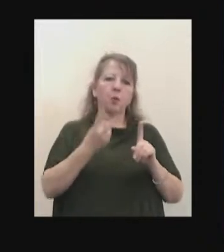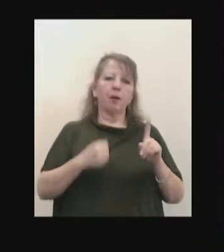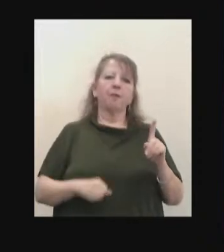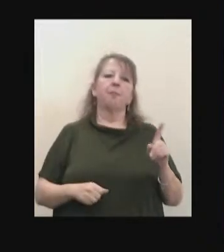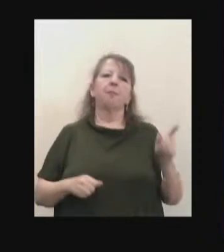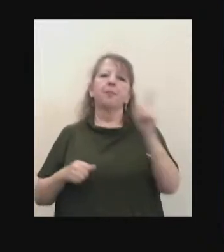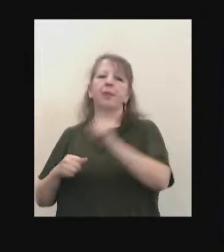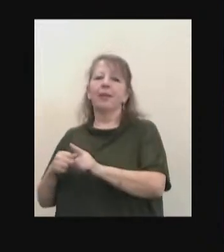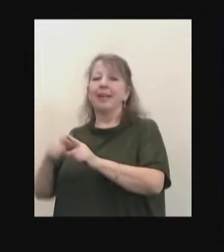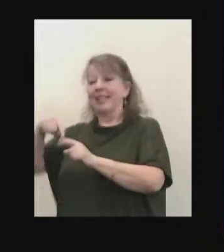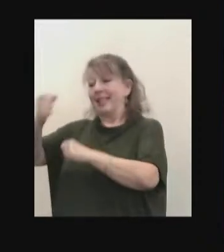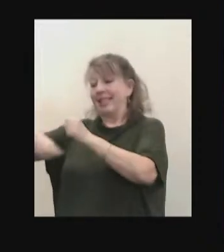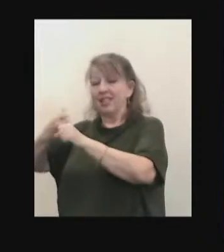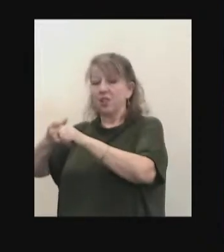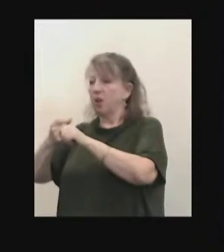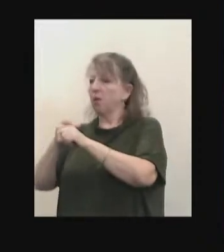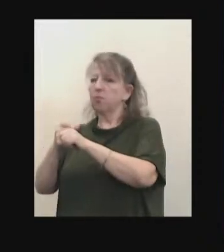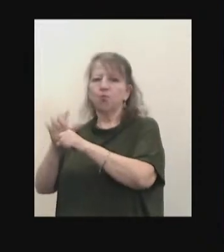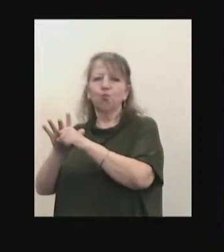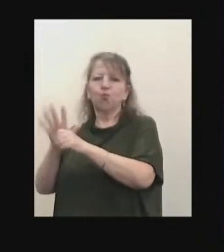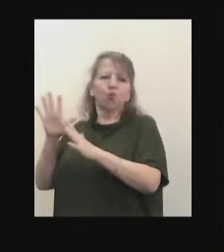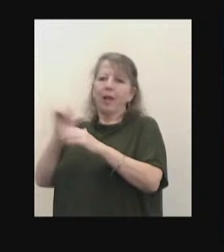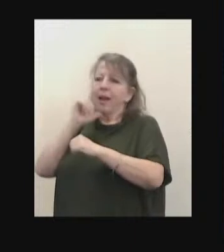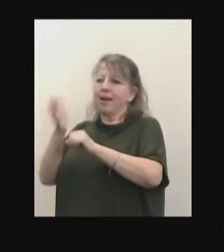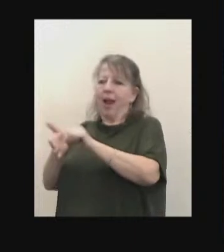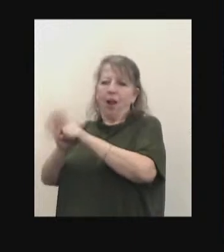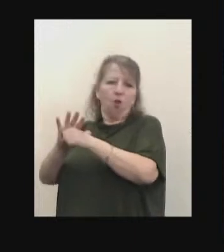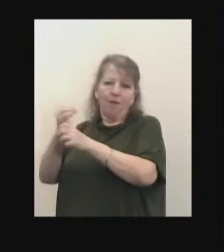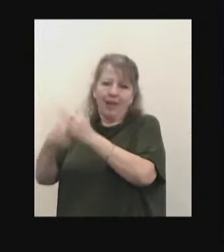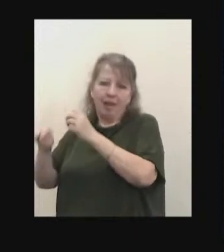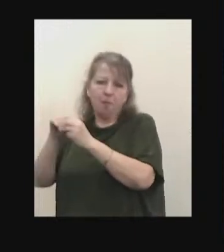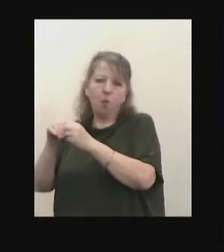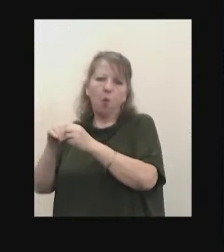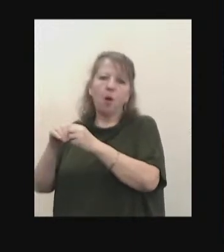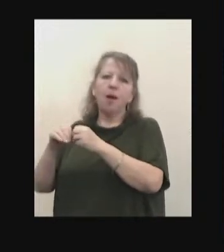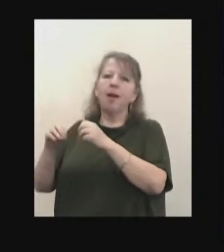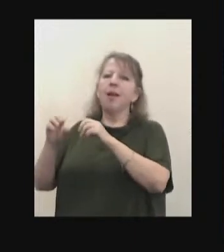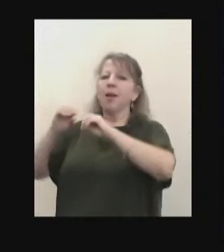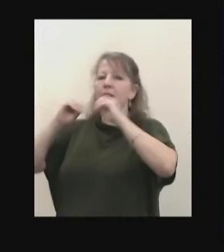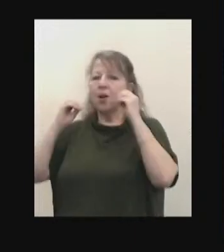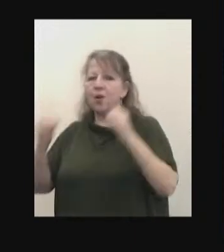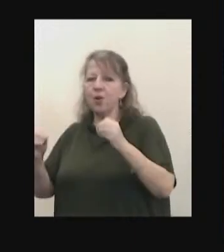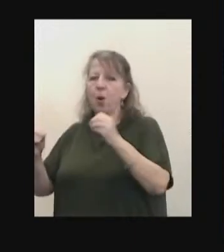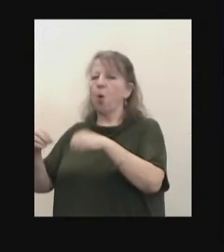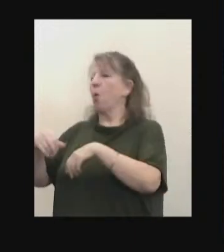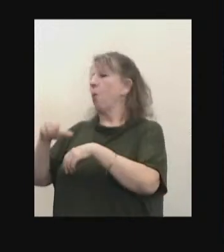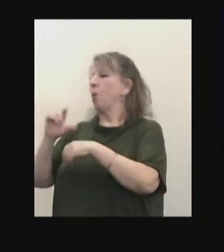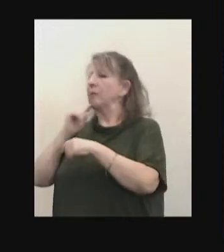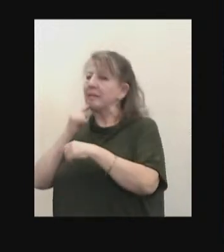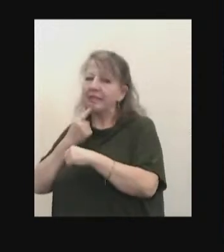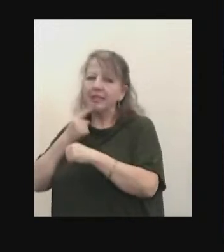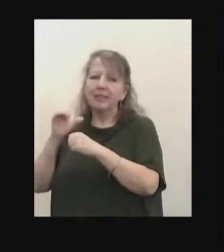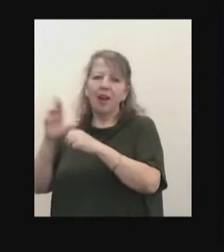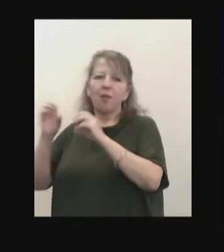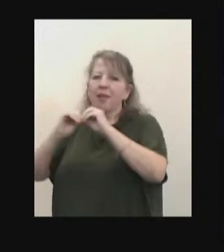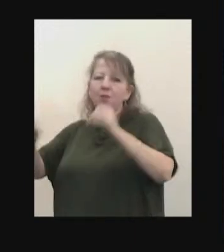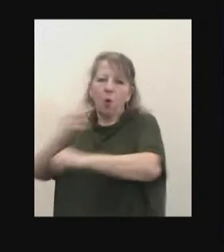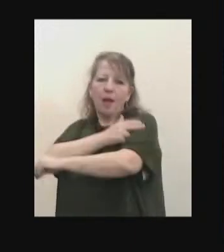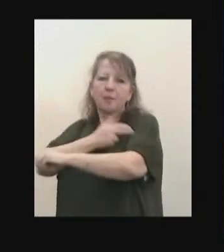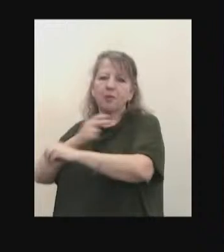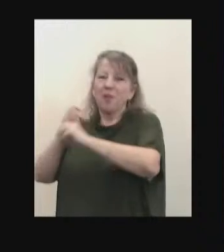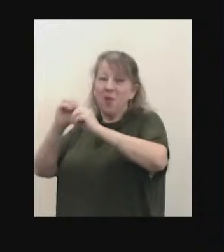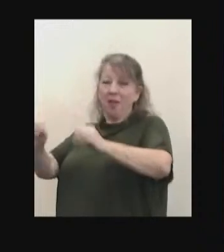no longer an acute care facility, no longer a hospital, and they have 0 acute care patient beds. So last